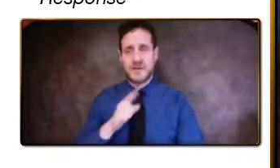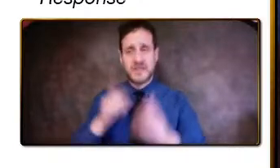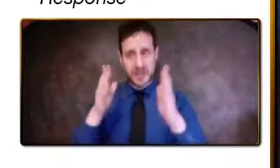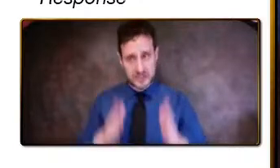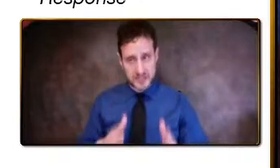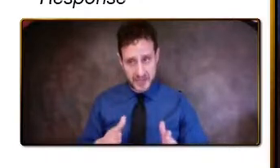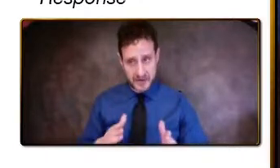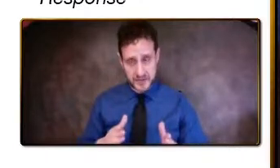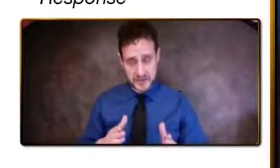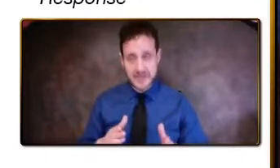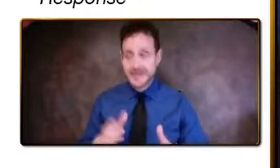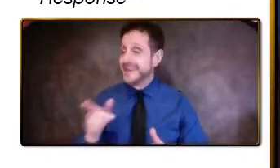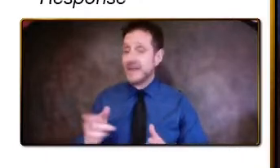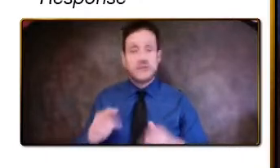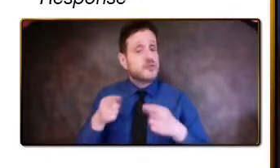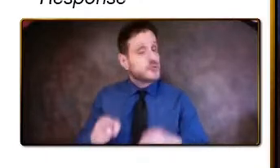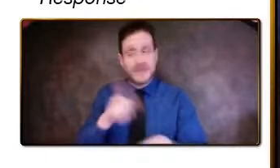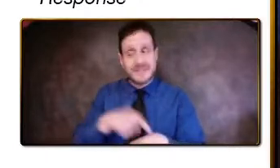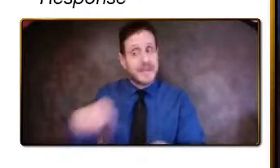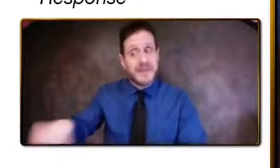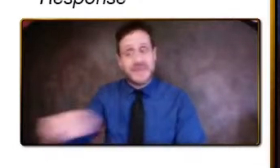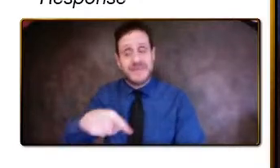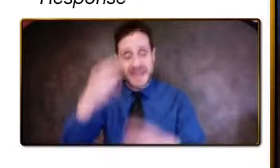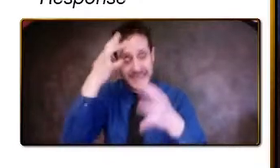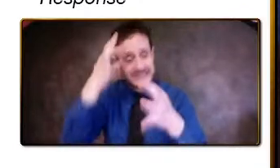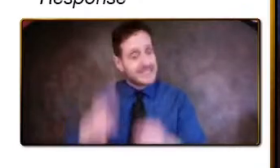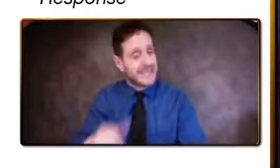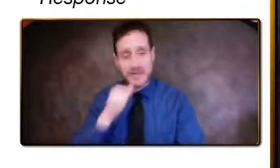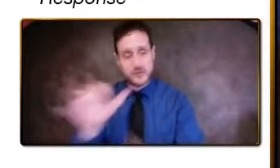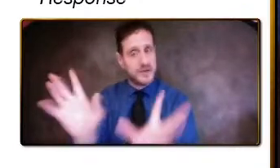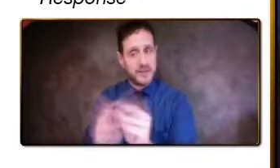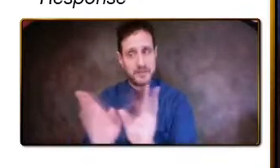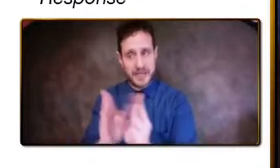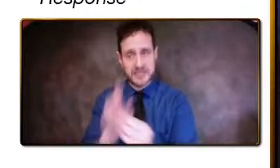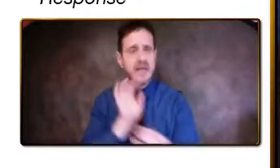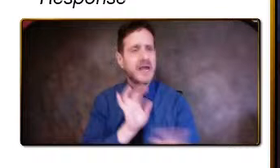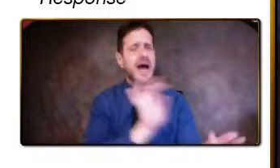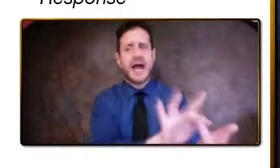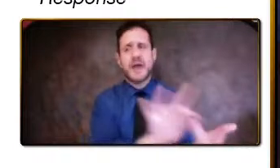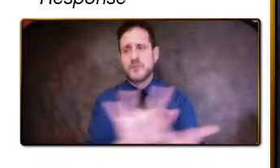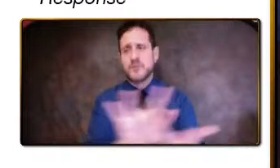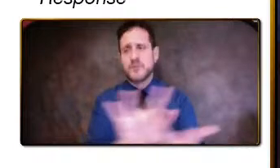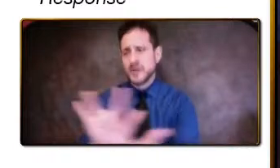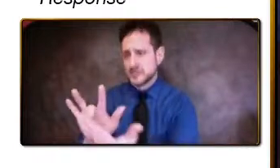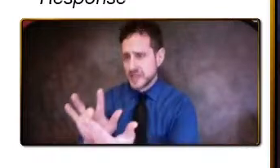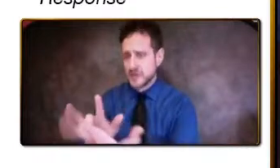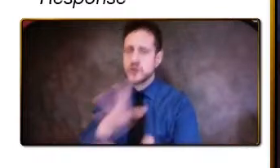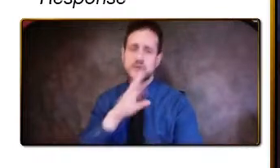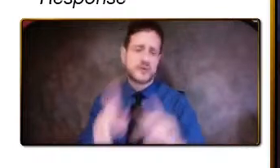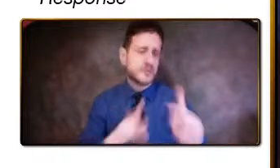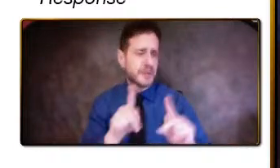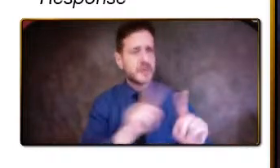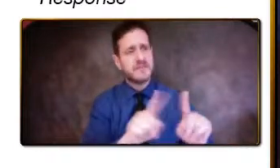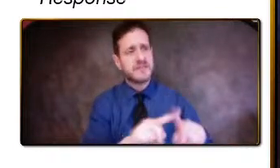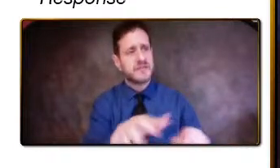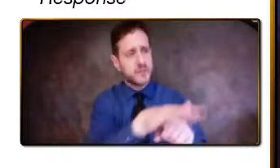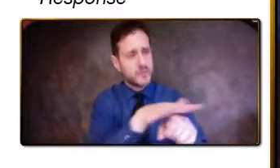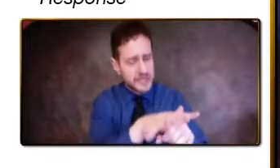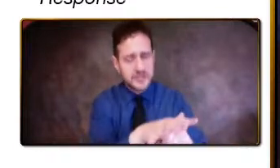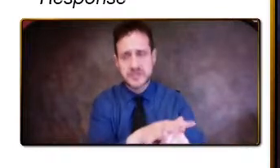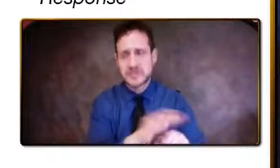chose not to meet. And I reached out and talked to people in different regions. I talked to, I had